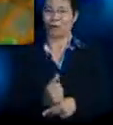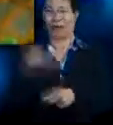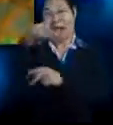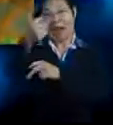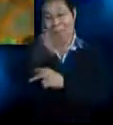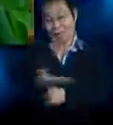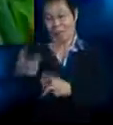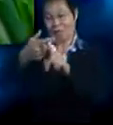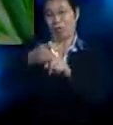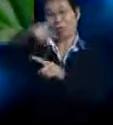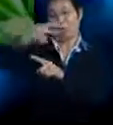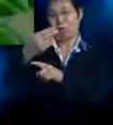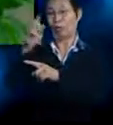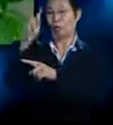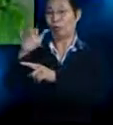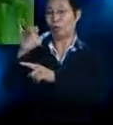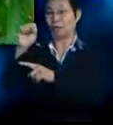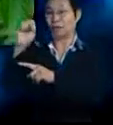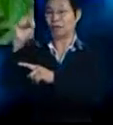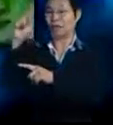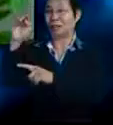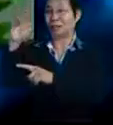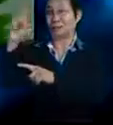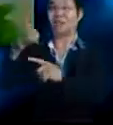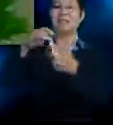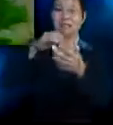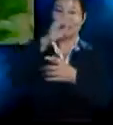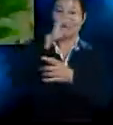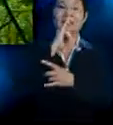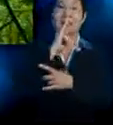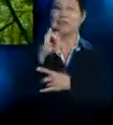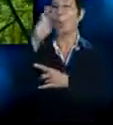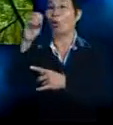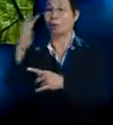Another product of photosynthesis is oxygen.